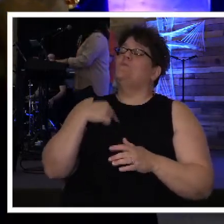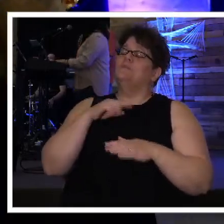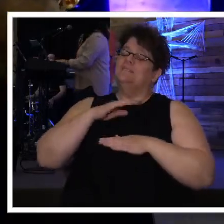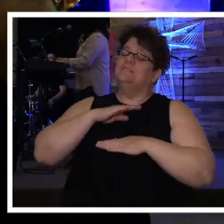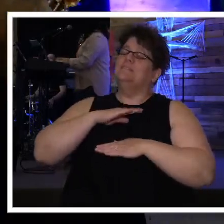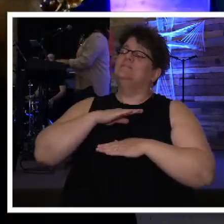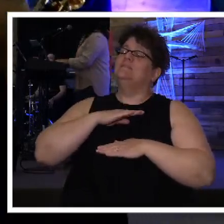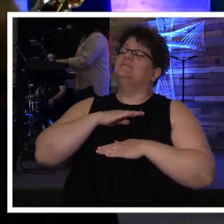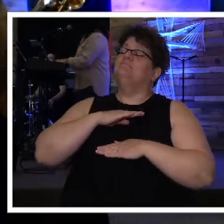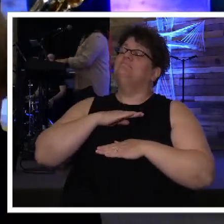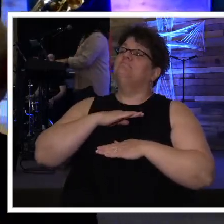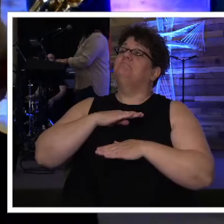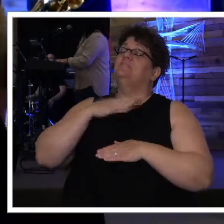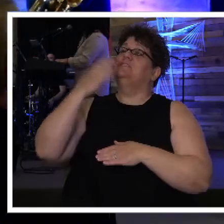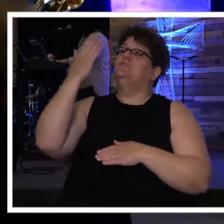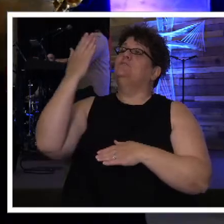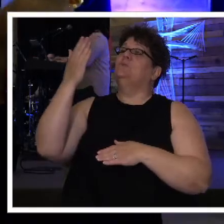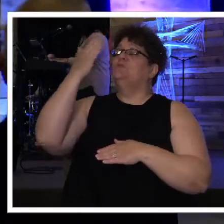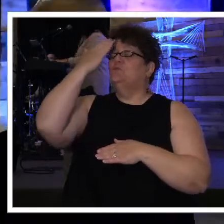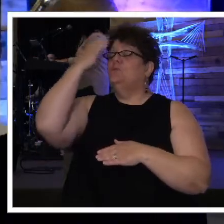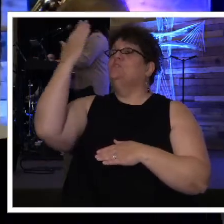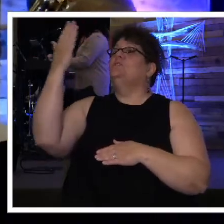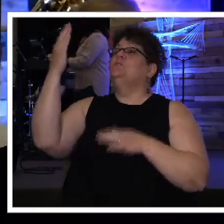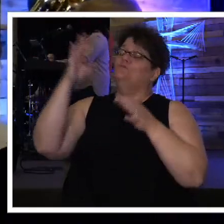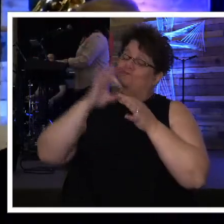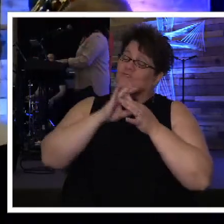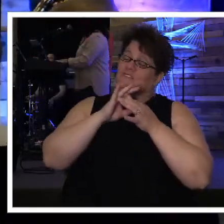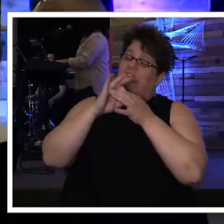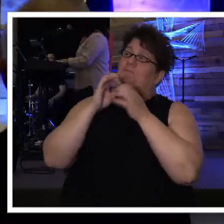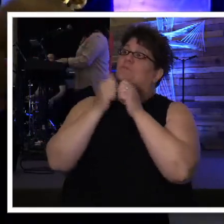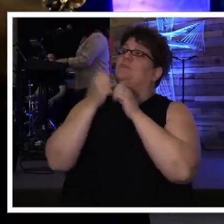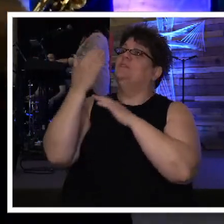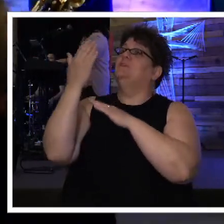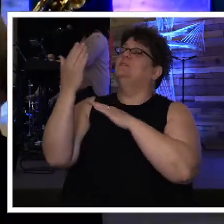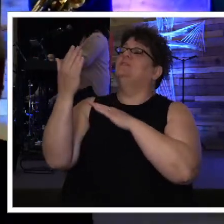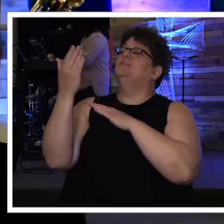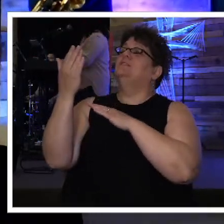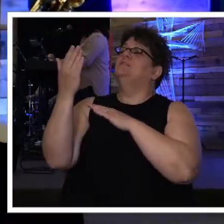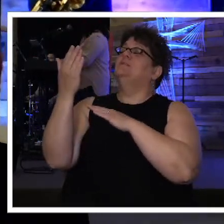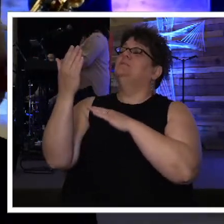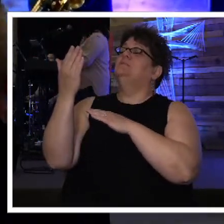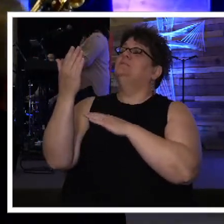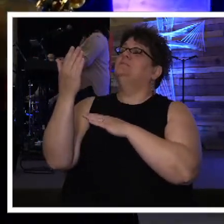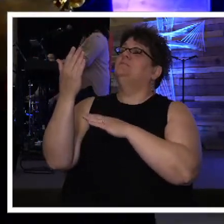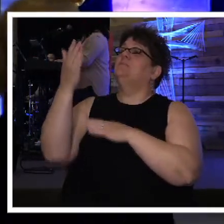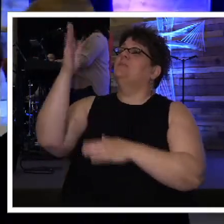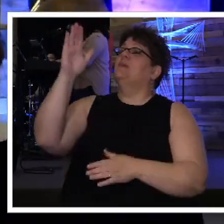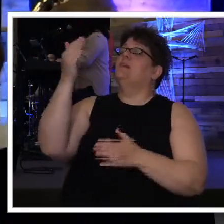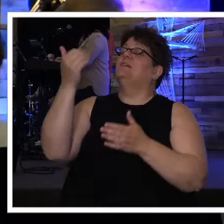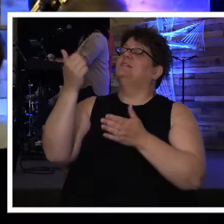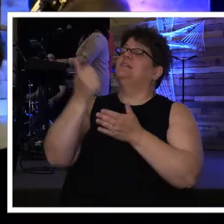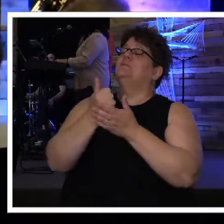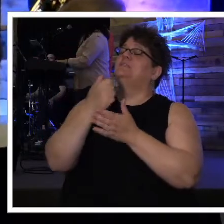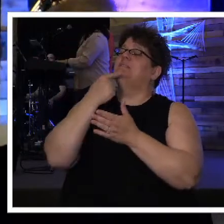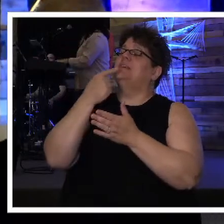Jesus, in knowing you, Lord, in our relationship with you, Jesus. So, God, again, we say thank you, Lord. Thank you,